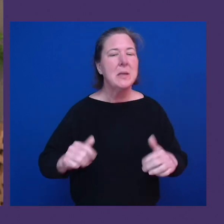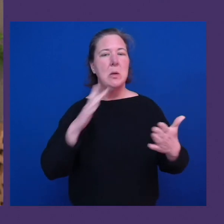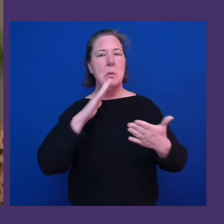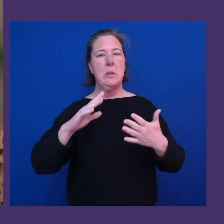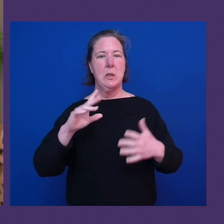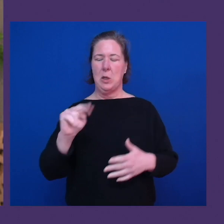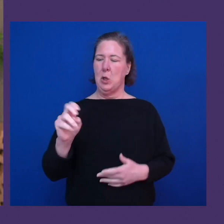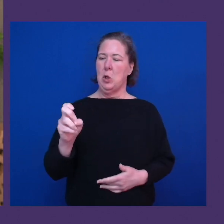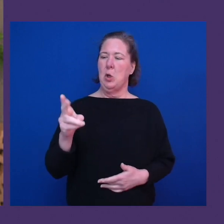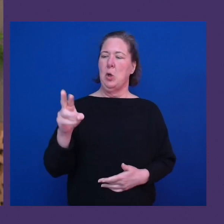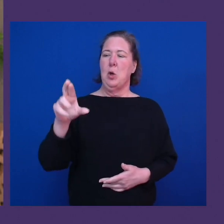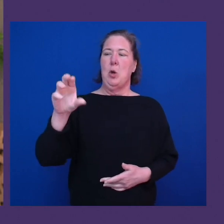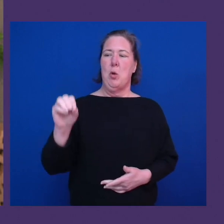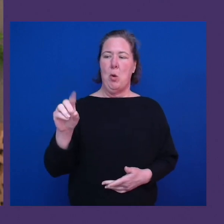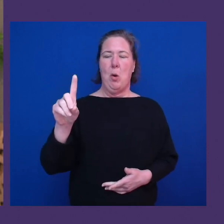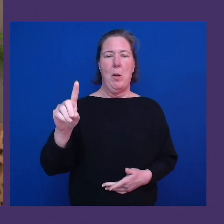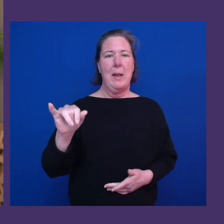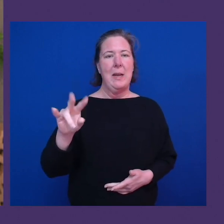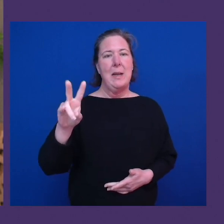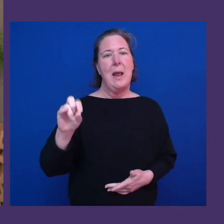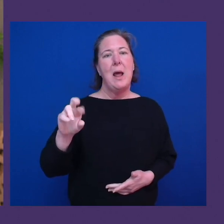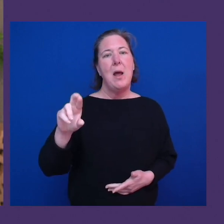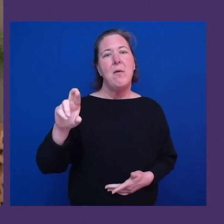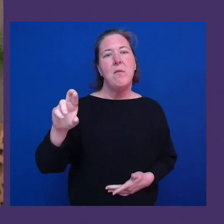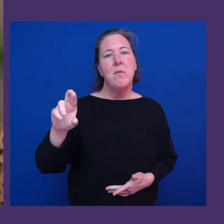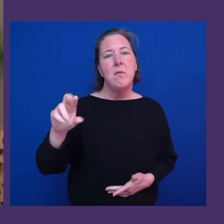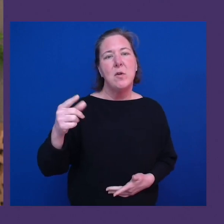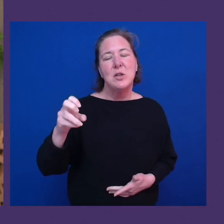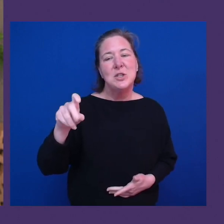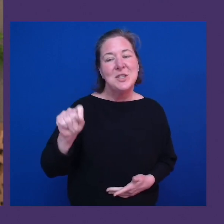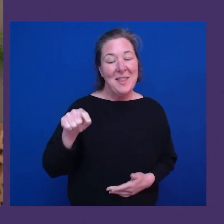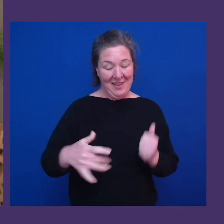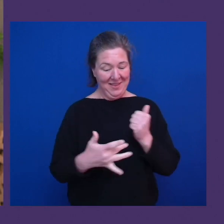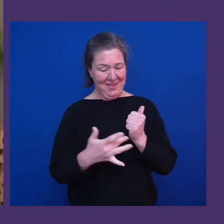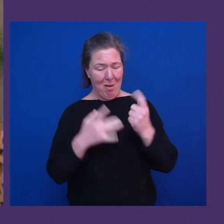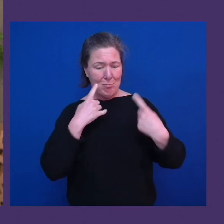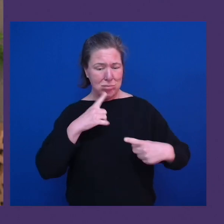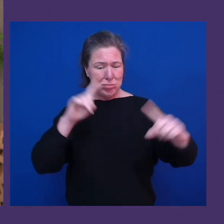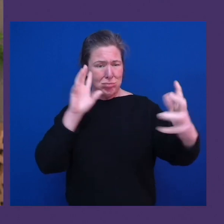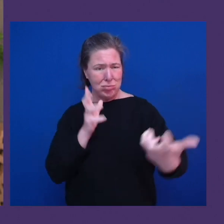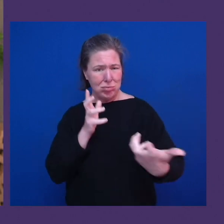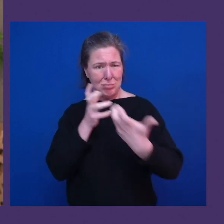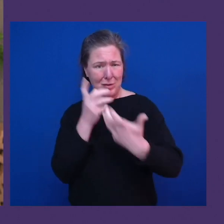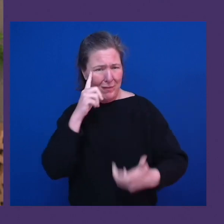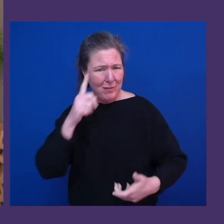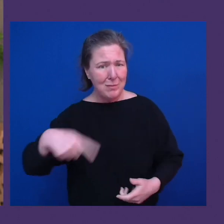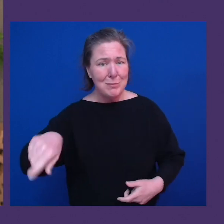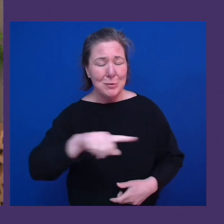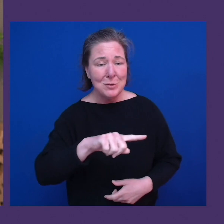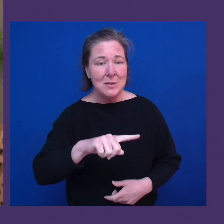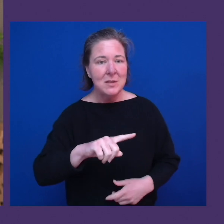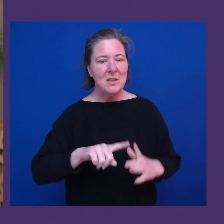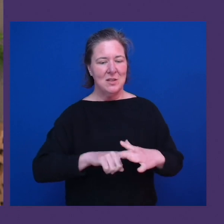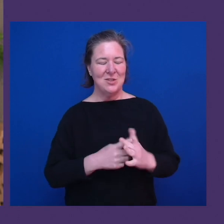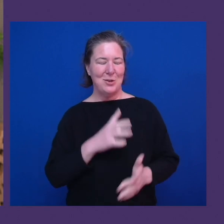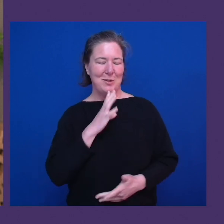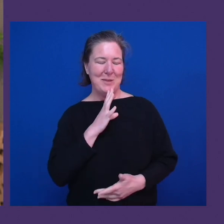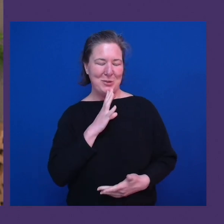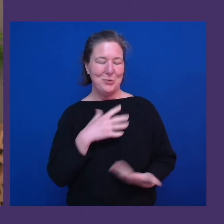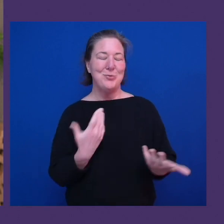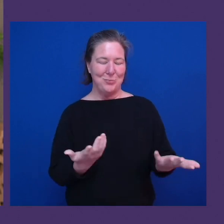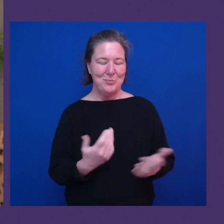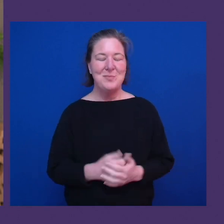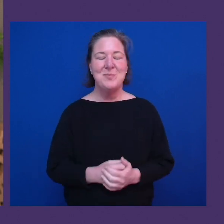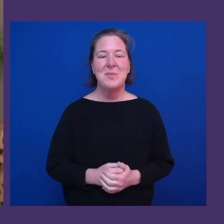neurodivergent, this technology can work for you. Let's start with speech. One of the